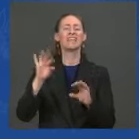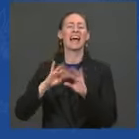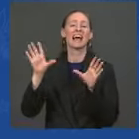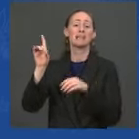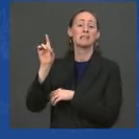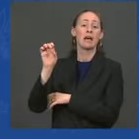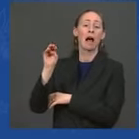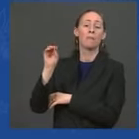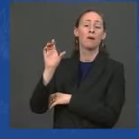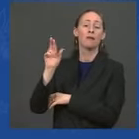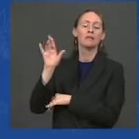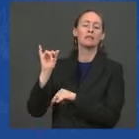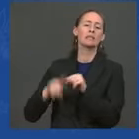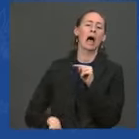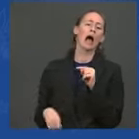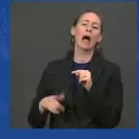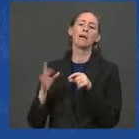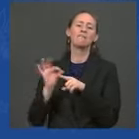can't react quickly enough.